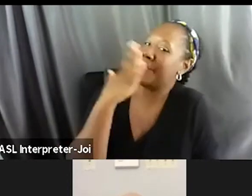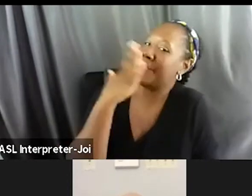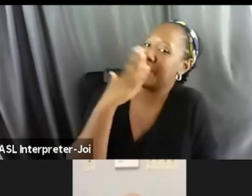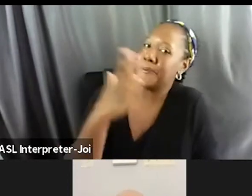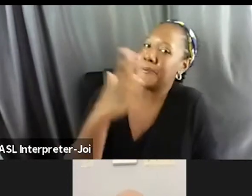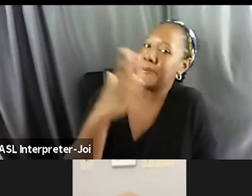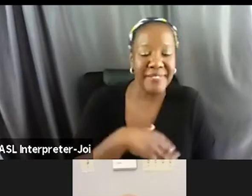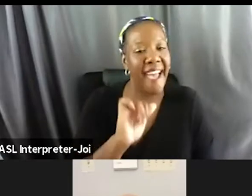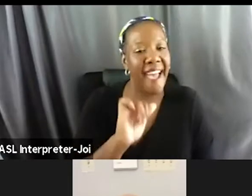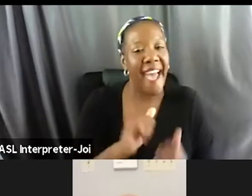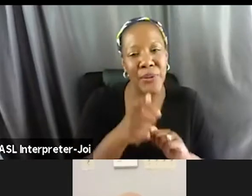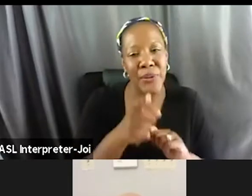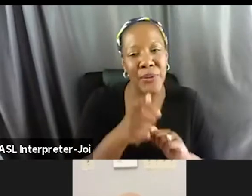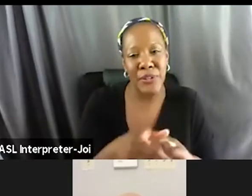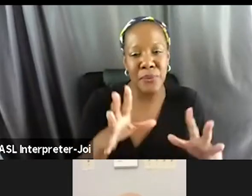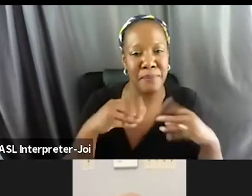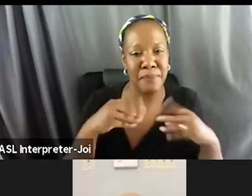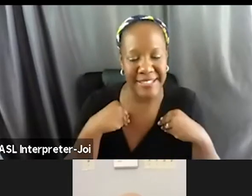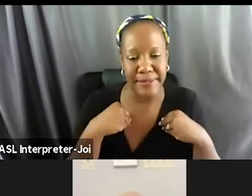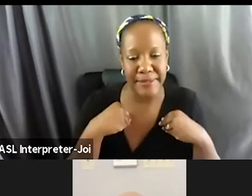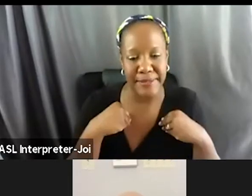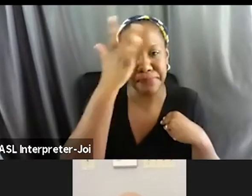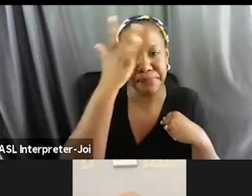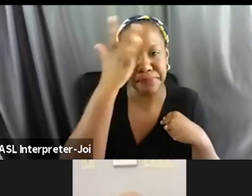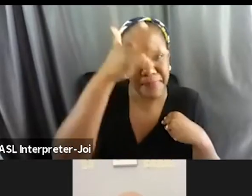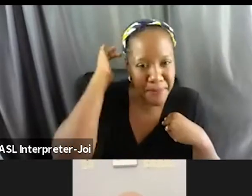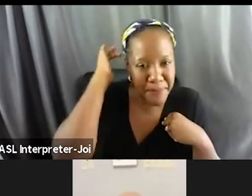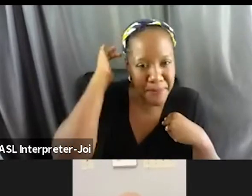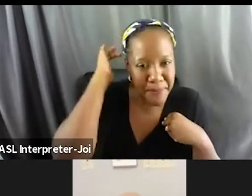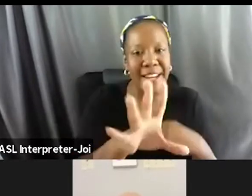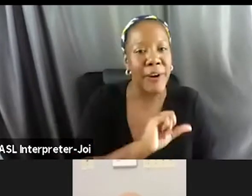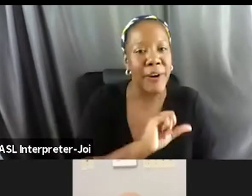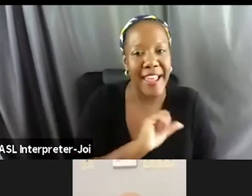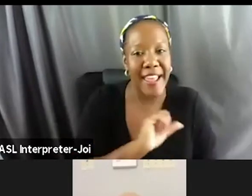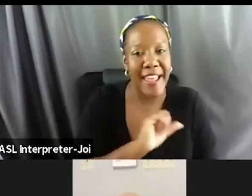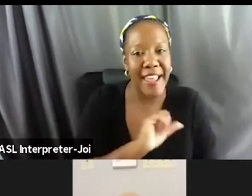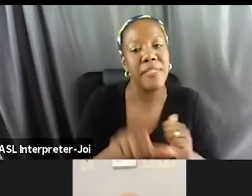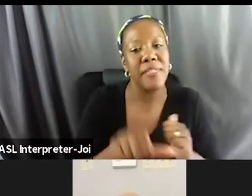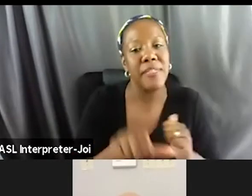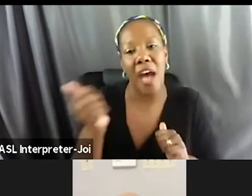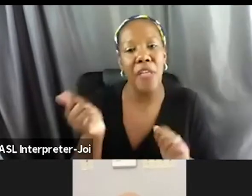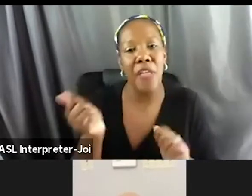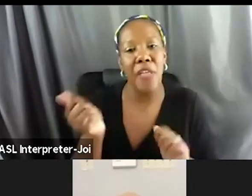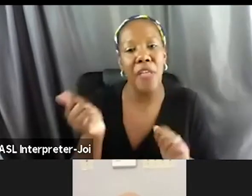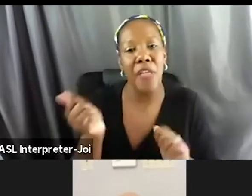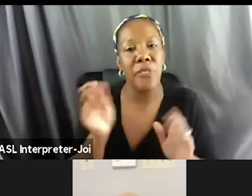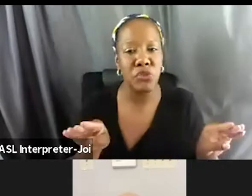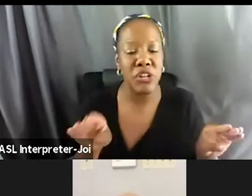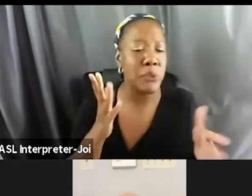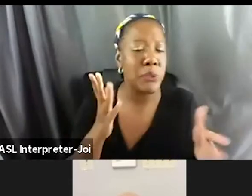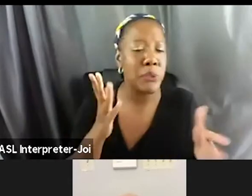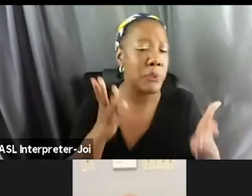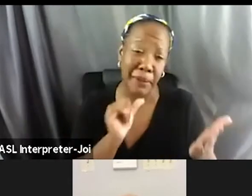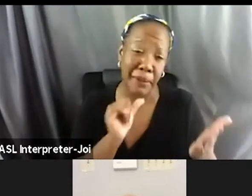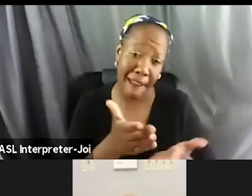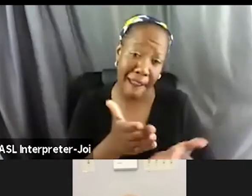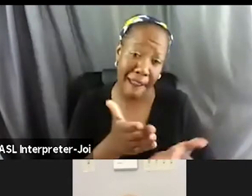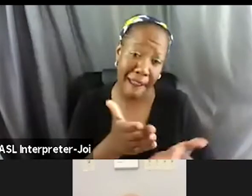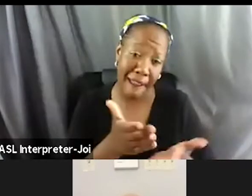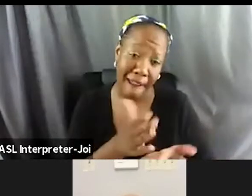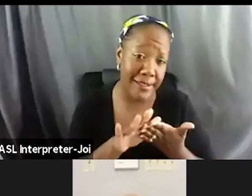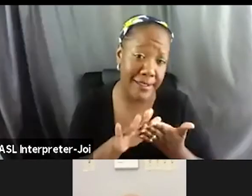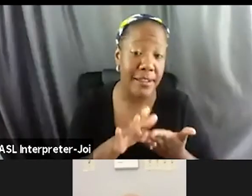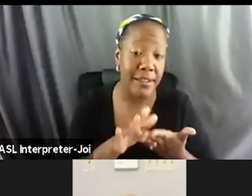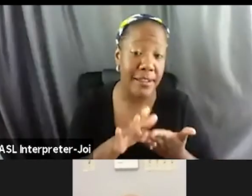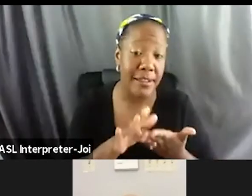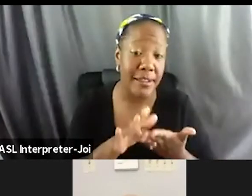embrace being bald at your age with other children who maybe aren't so kind, and maybe the ones that are? How